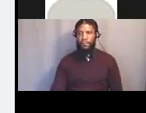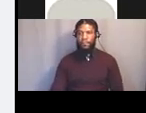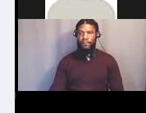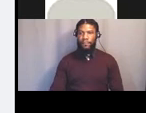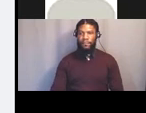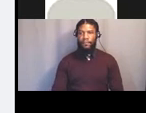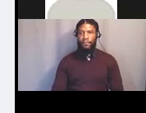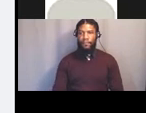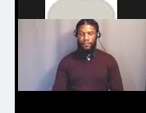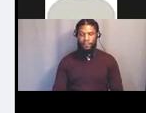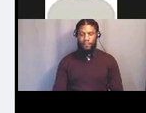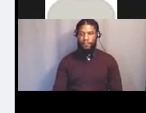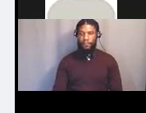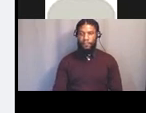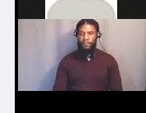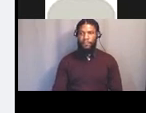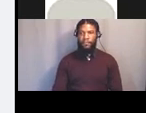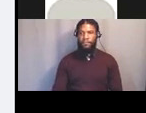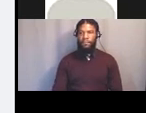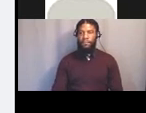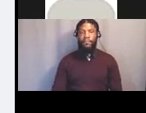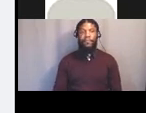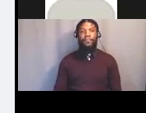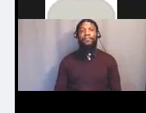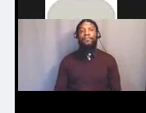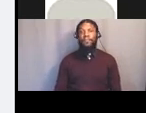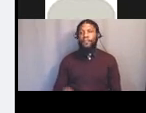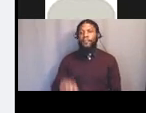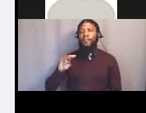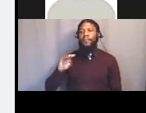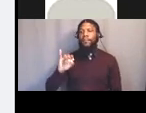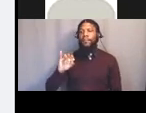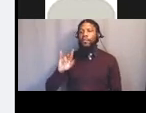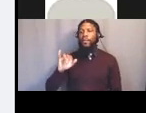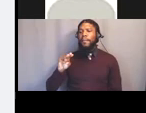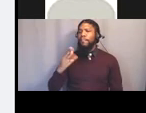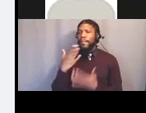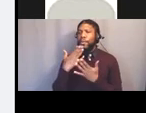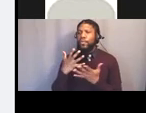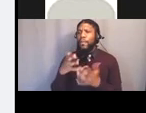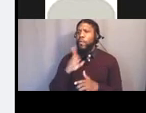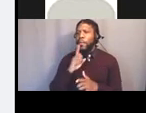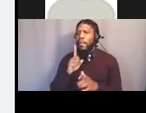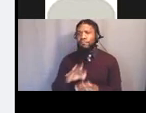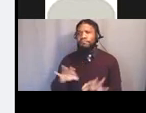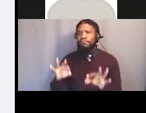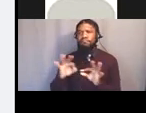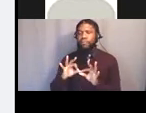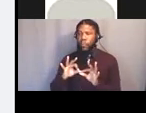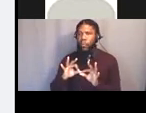Thank you for that, Miriam. I think that's so important. And I think it's a